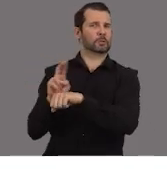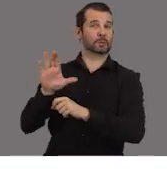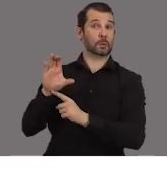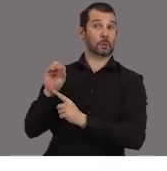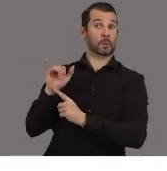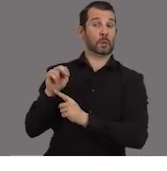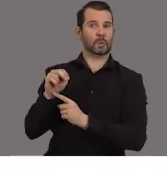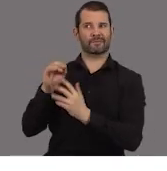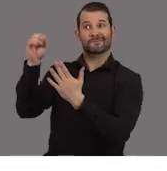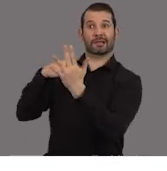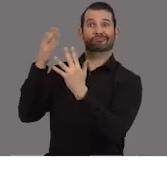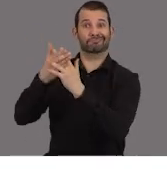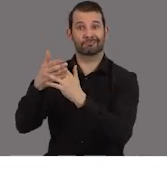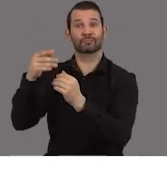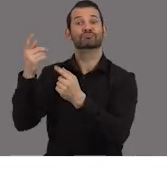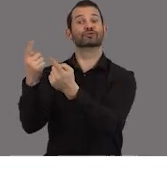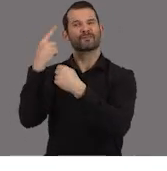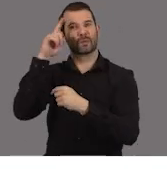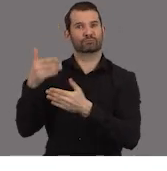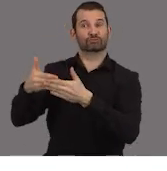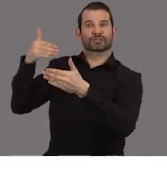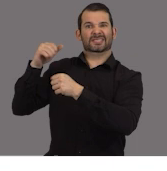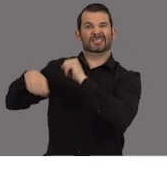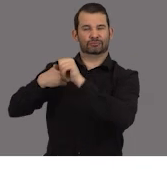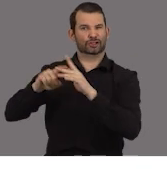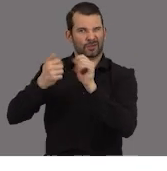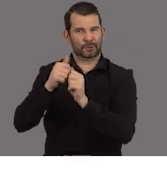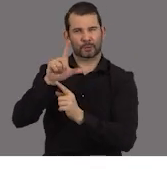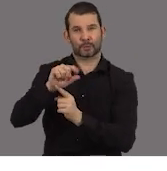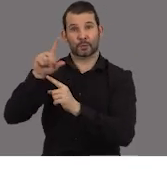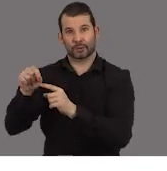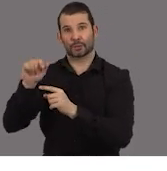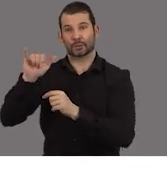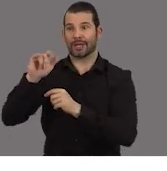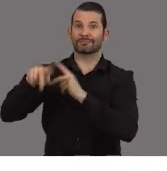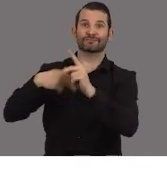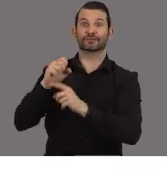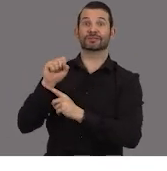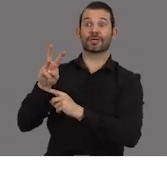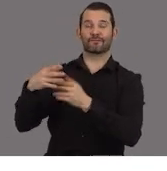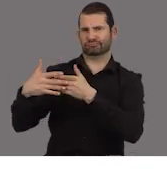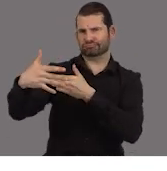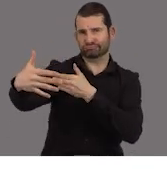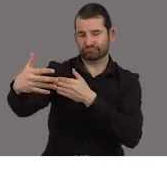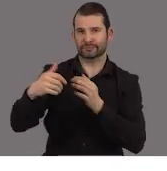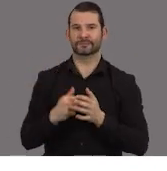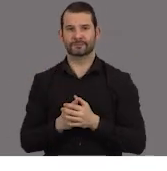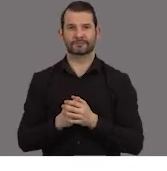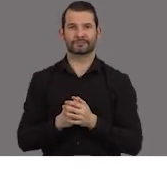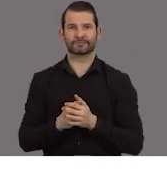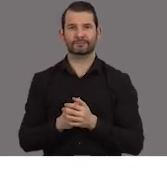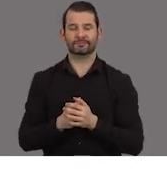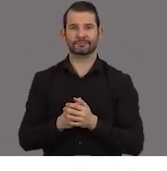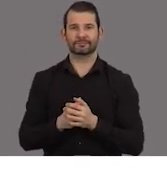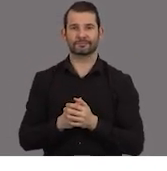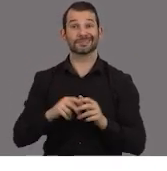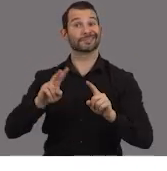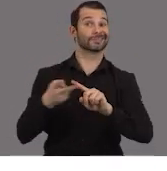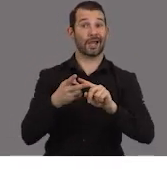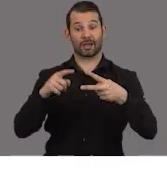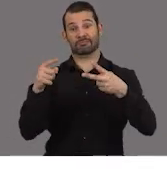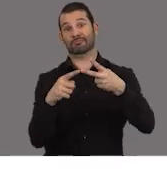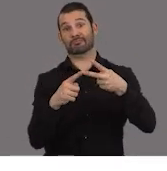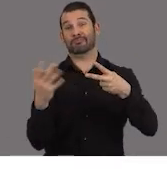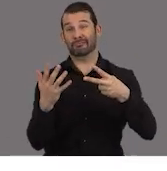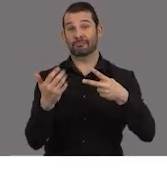Organizations may use their coin to file returns for previous years starting with the 2020 version of the software. The